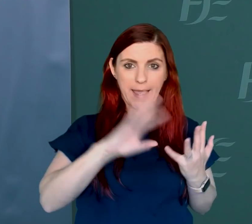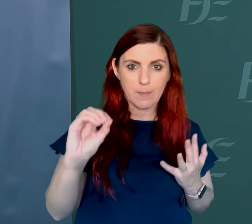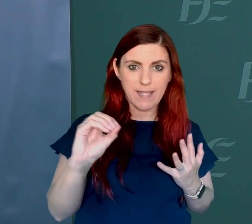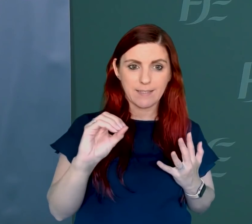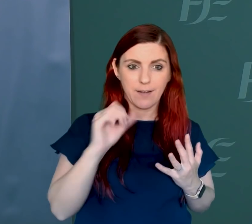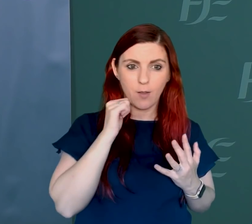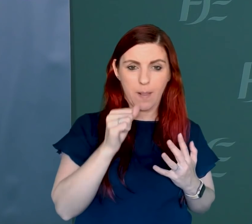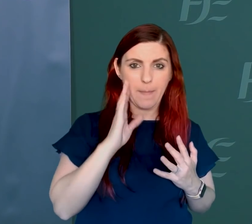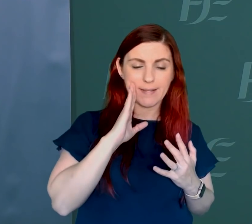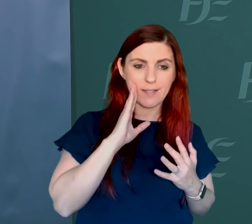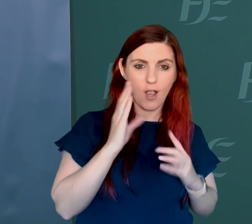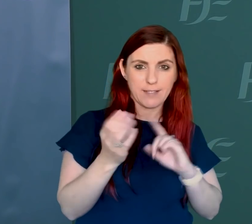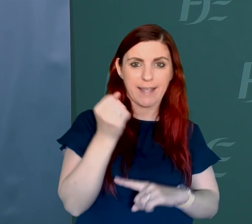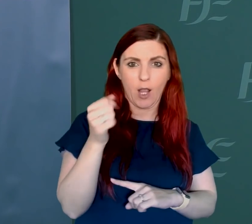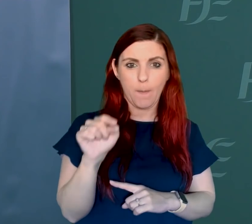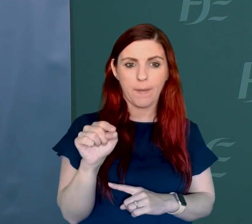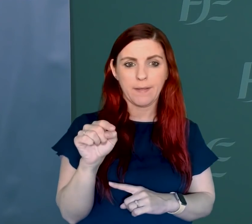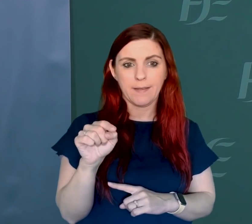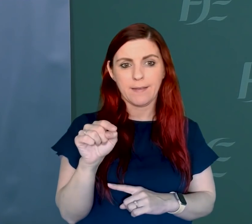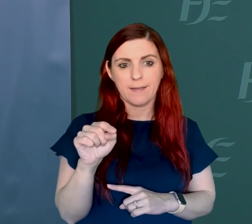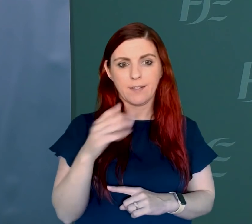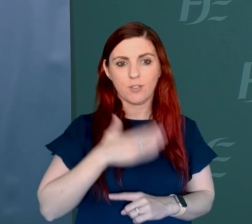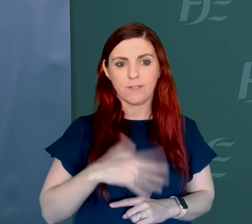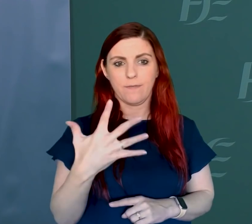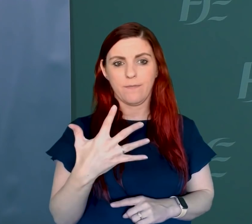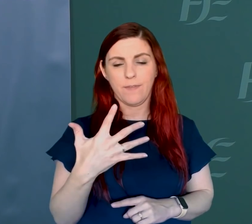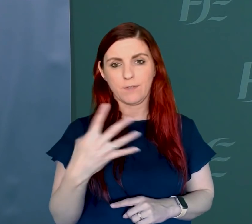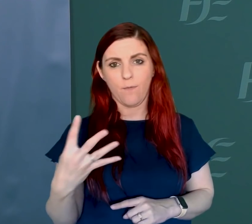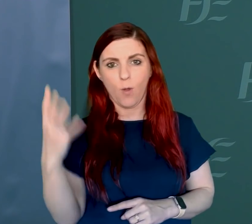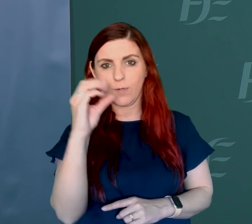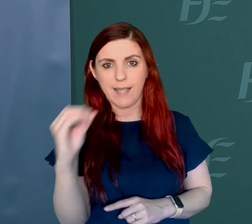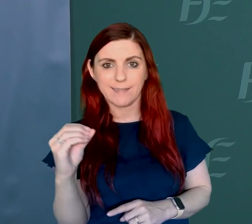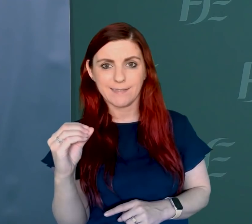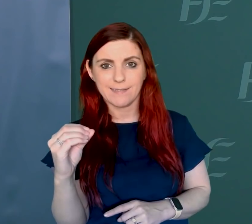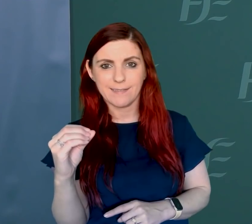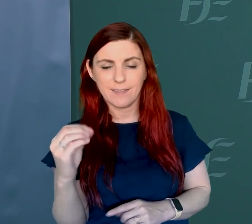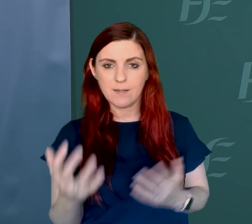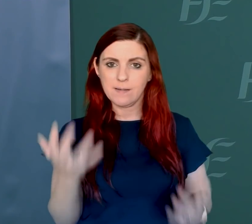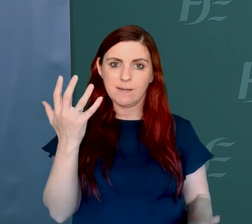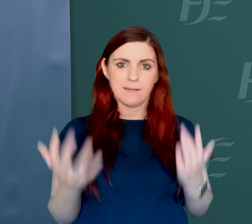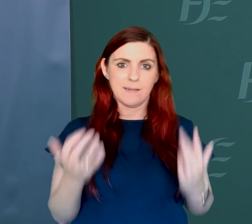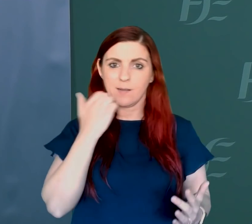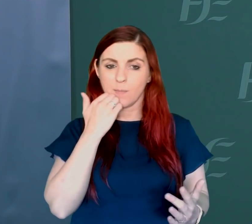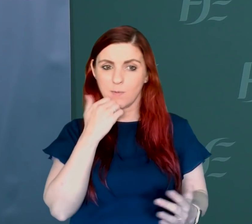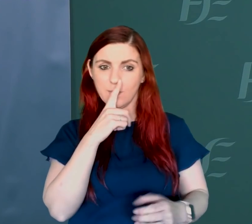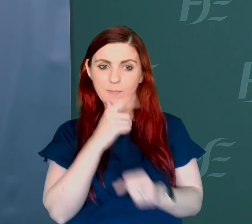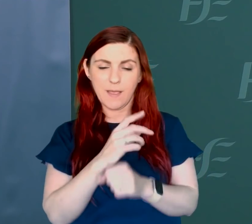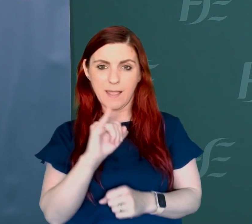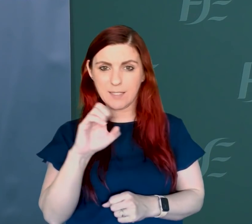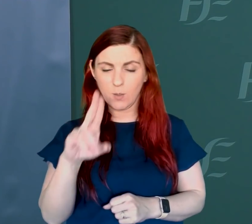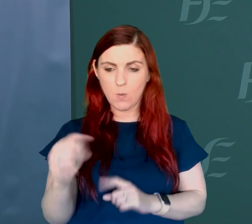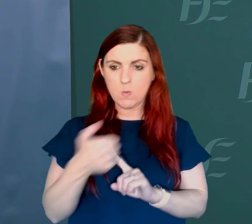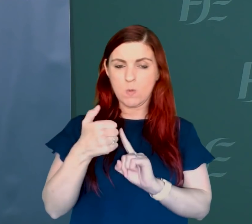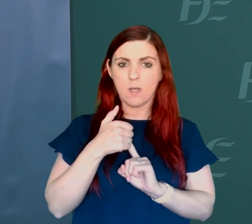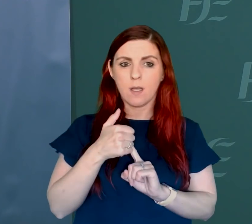population, i.e. those who've been vaccinated, taking up just 54%. And indeed, in terms of ICU, a bit more profound,